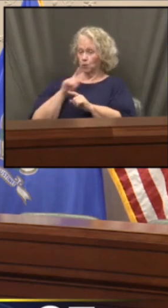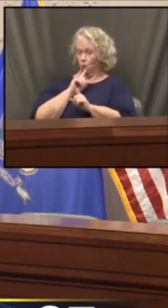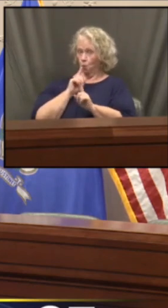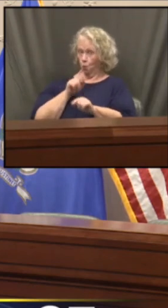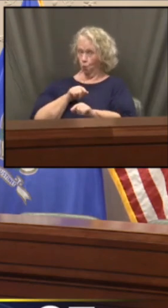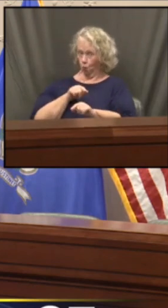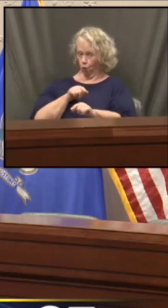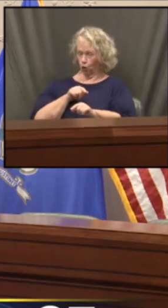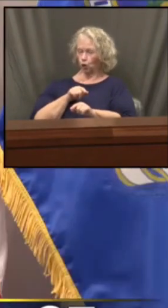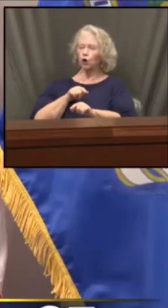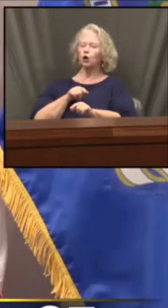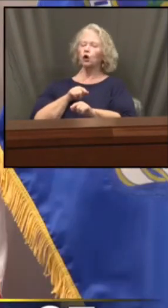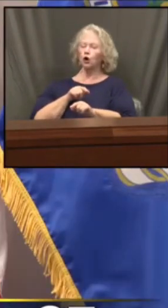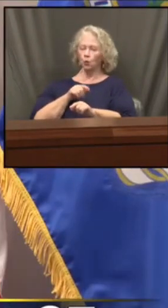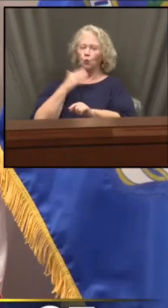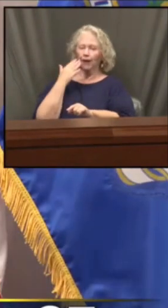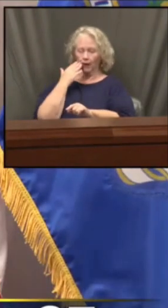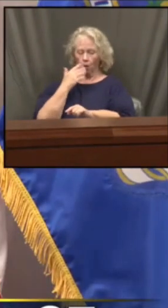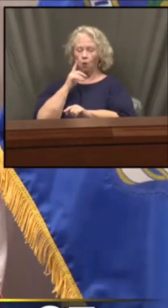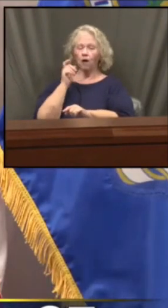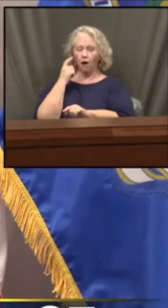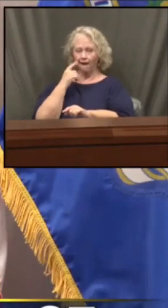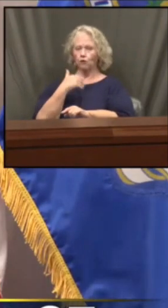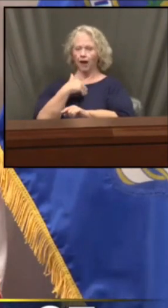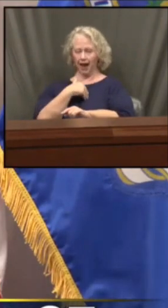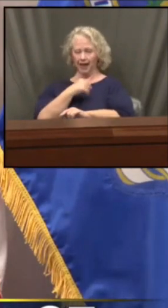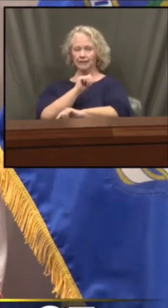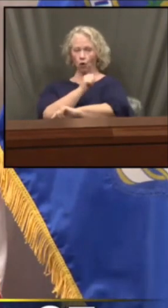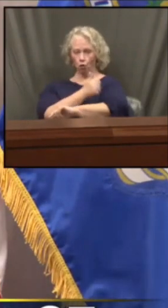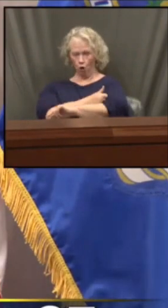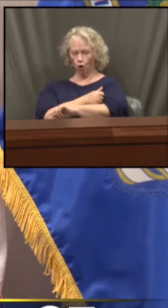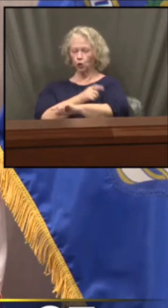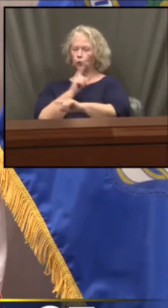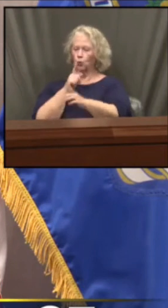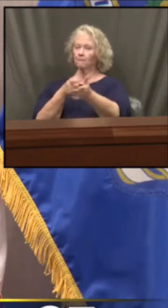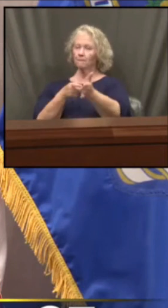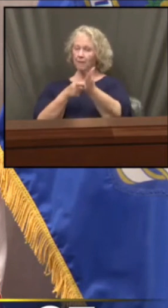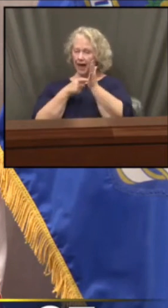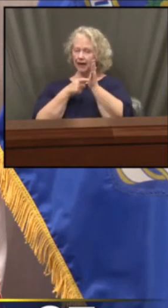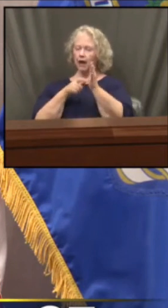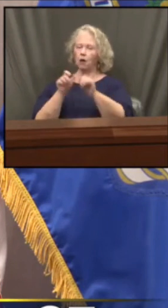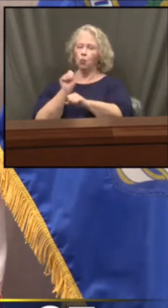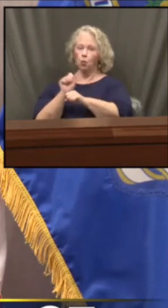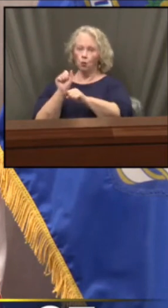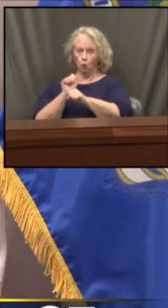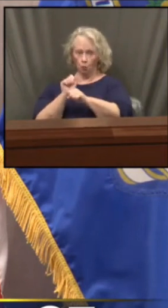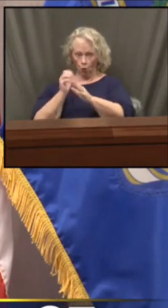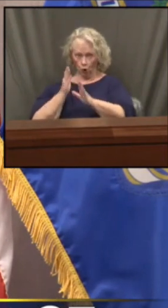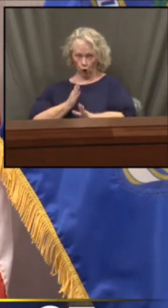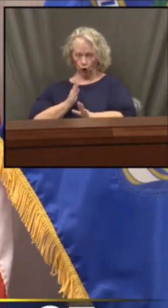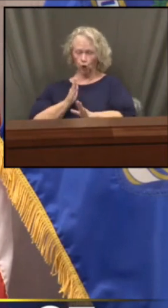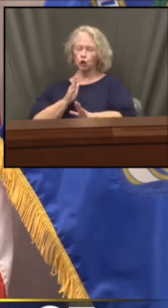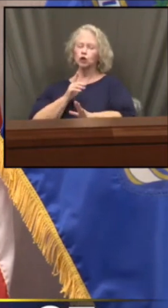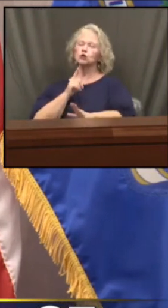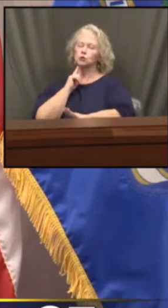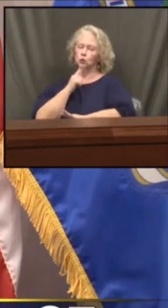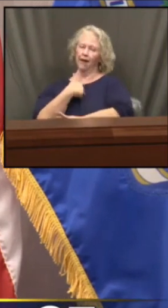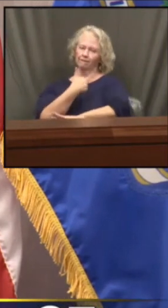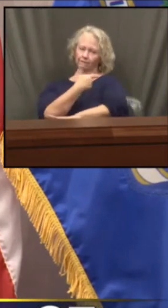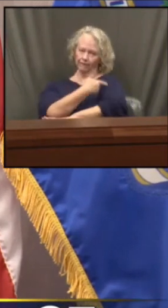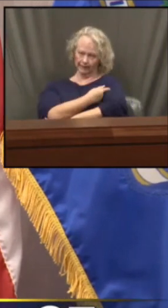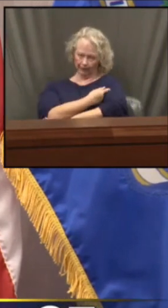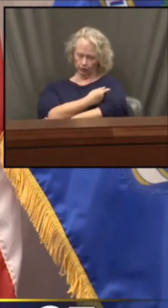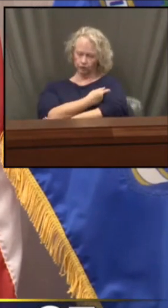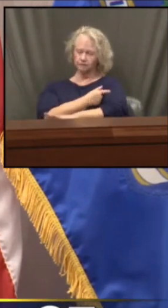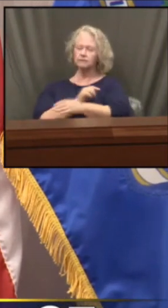as we know, the governor has the authority to be able to say that the workforce should be mandated to be vaccinated. And